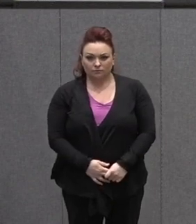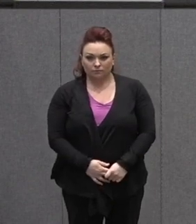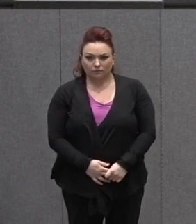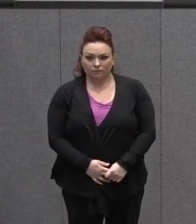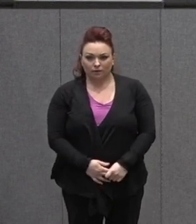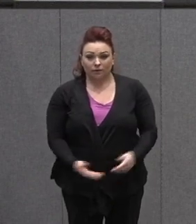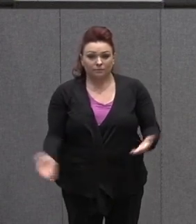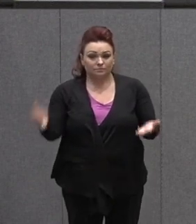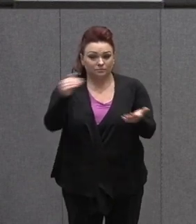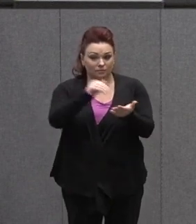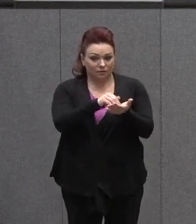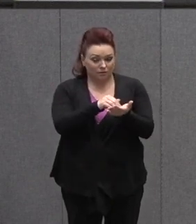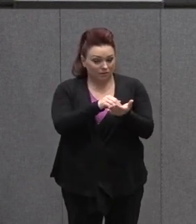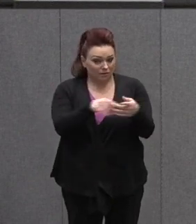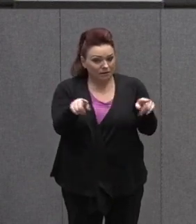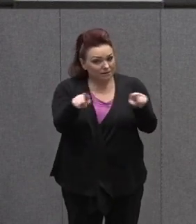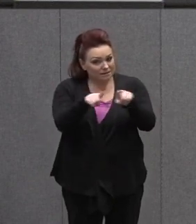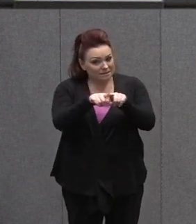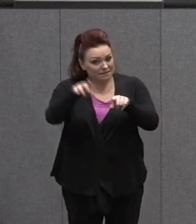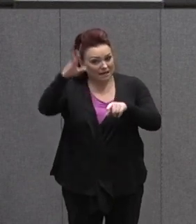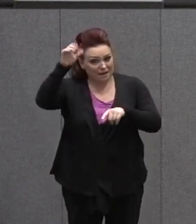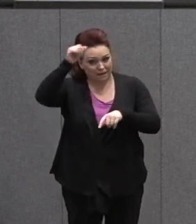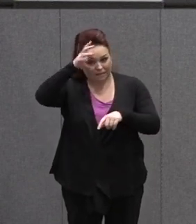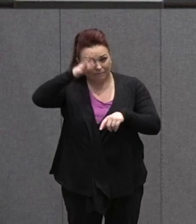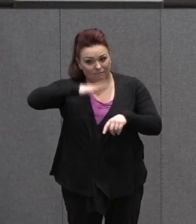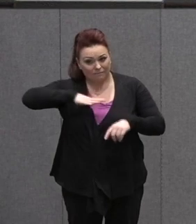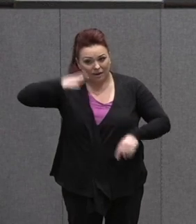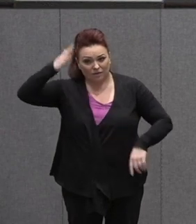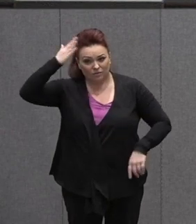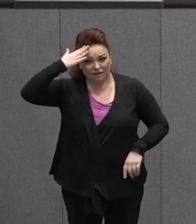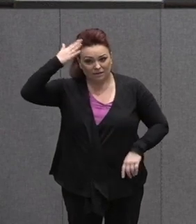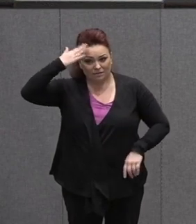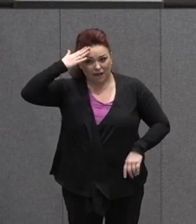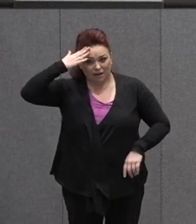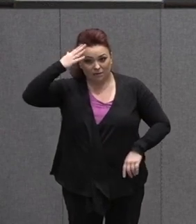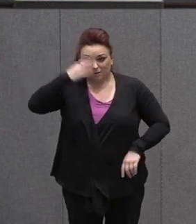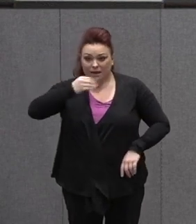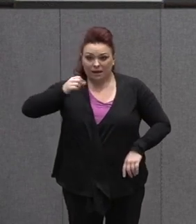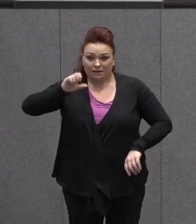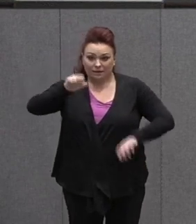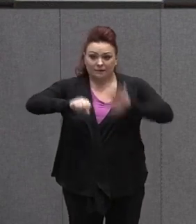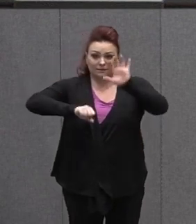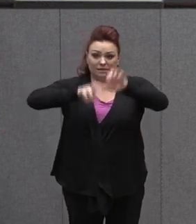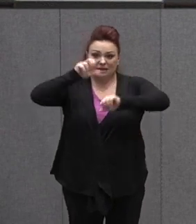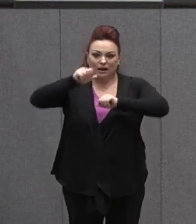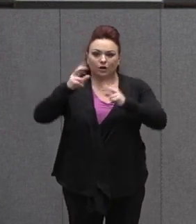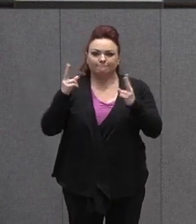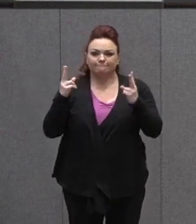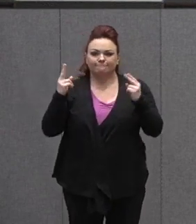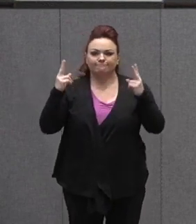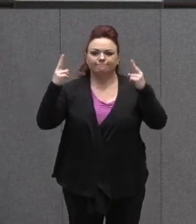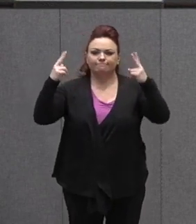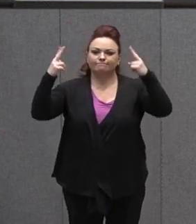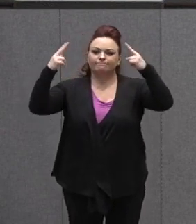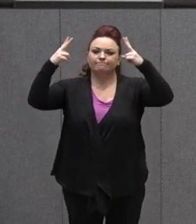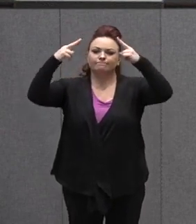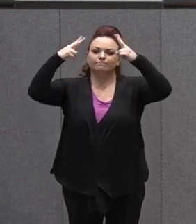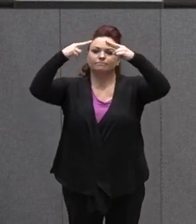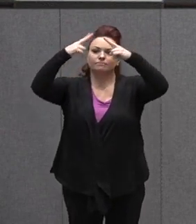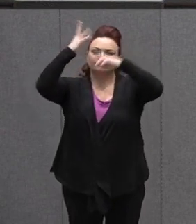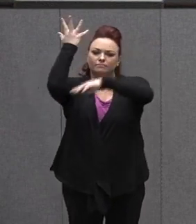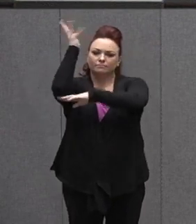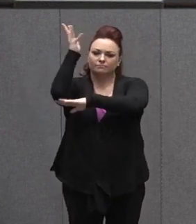And there again, I see the same man with his hat and his ladder trimming a tree. I wonder what he's